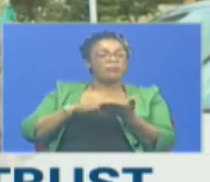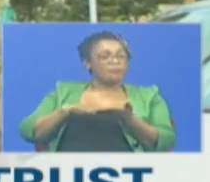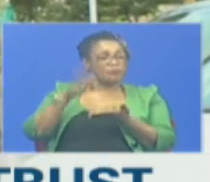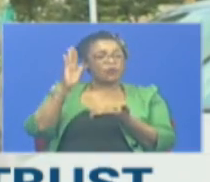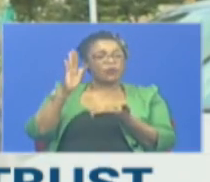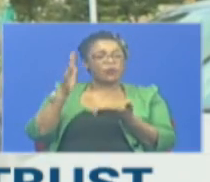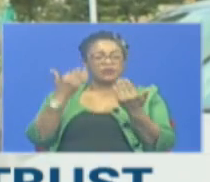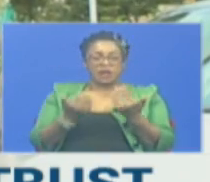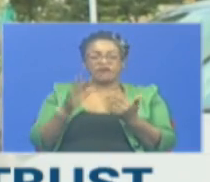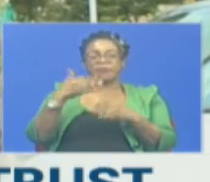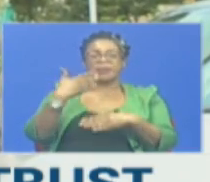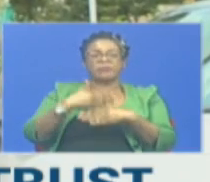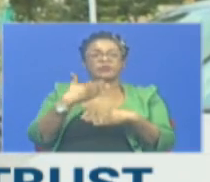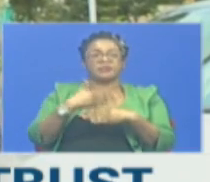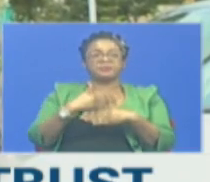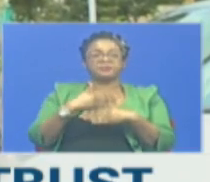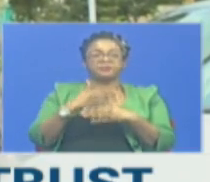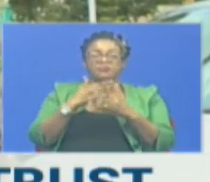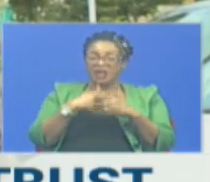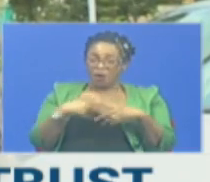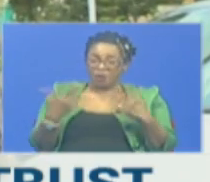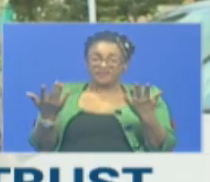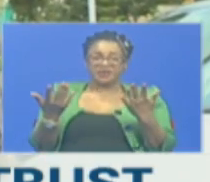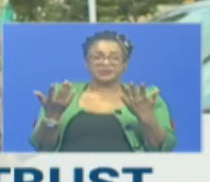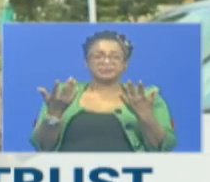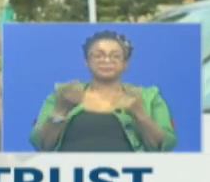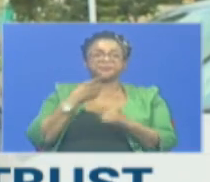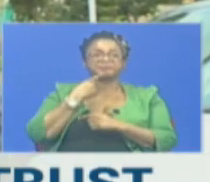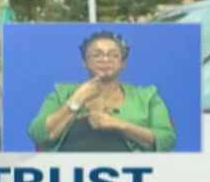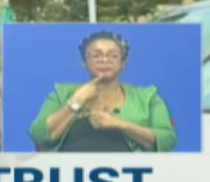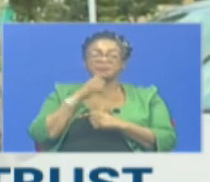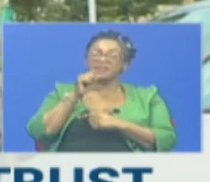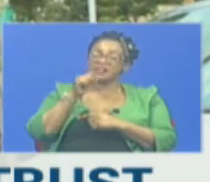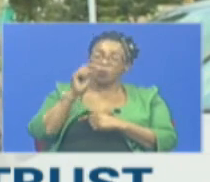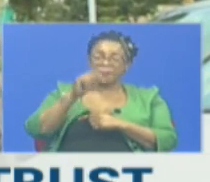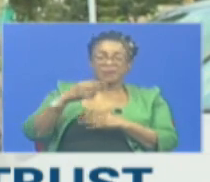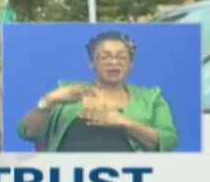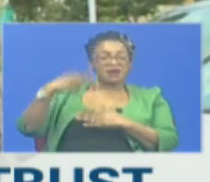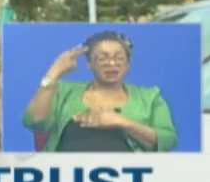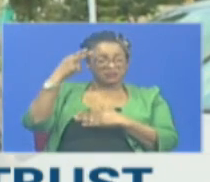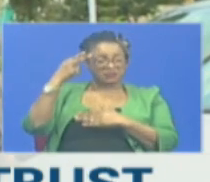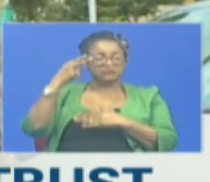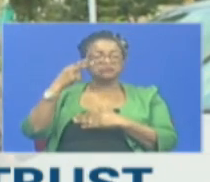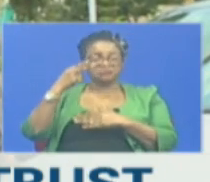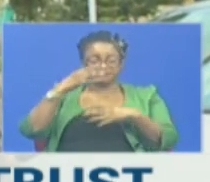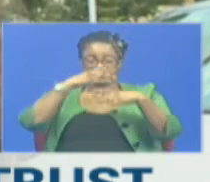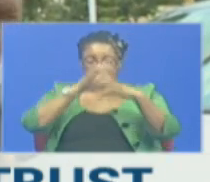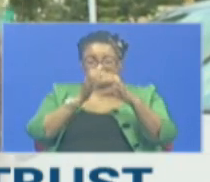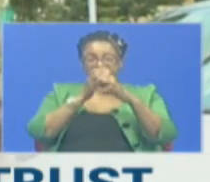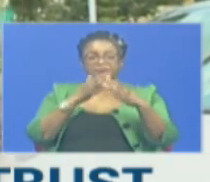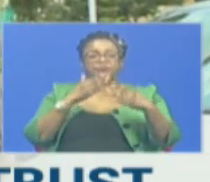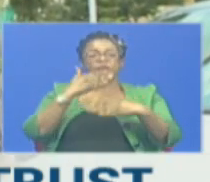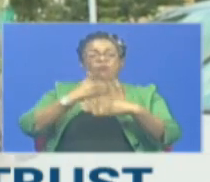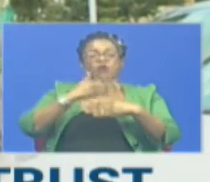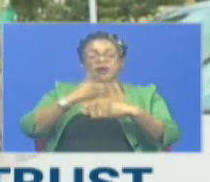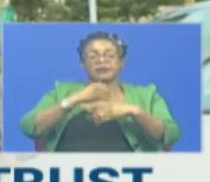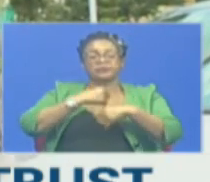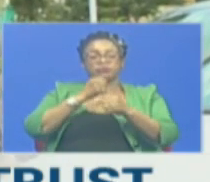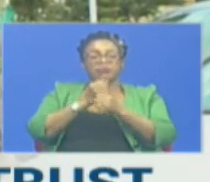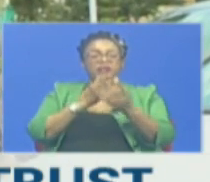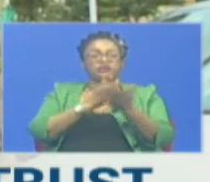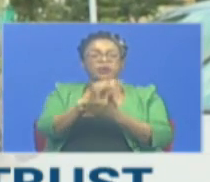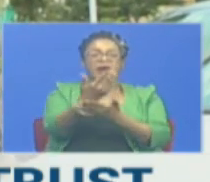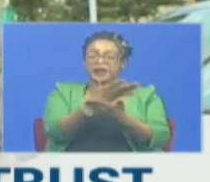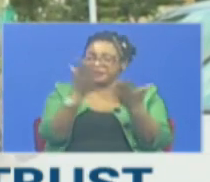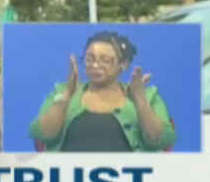from the borders. However, it says that it is going to intensify testing at these border points to make sure that anybody who comes into the